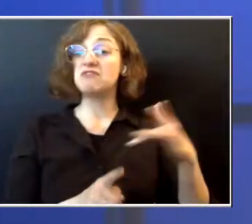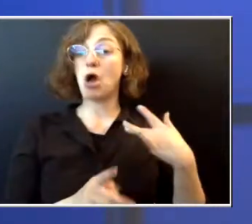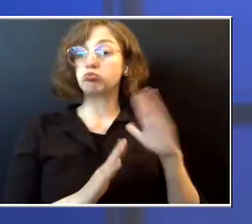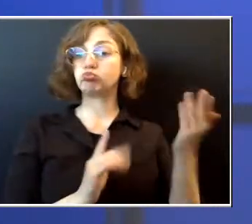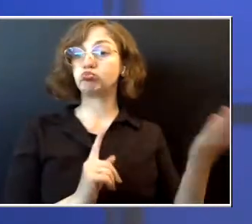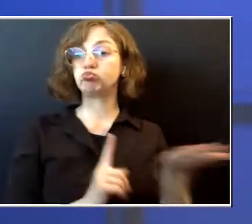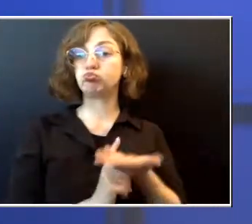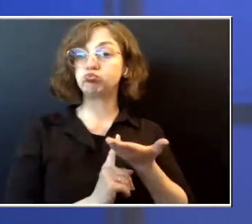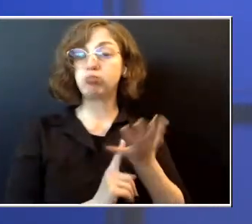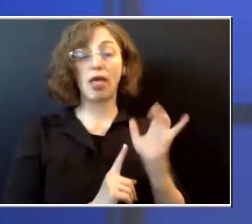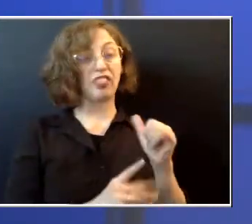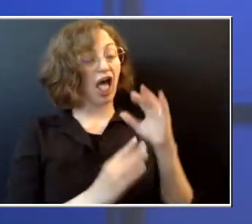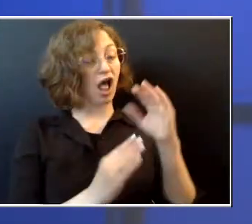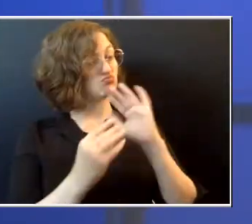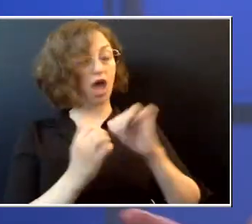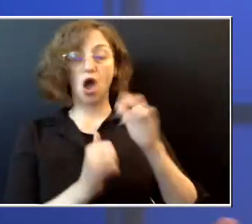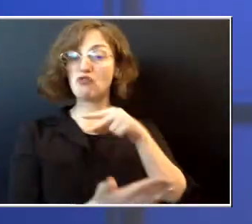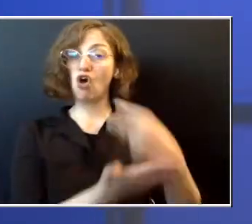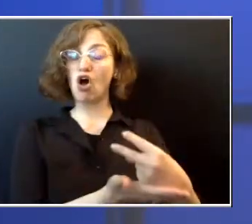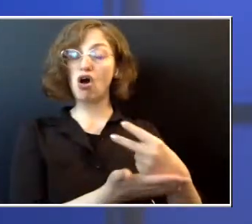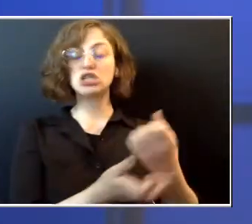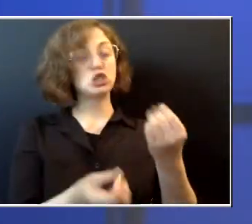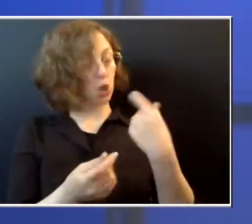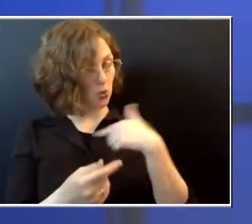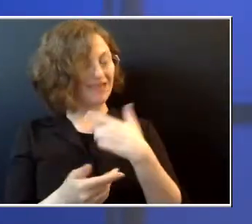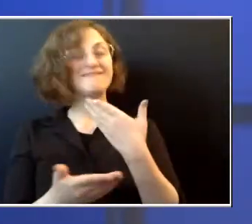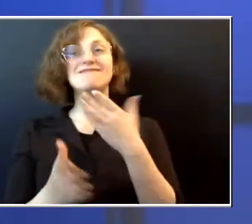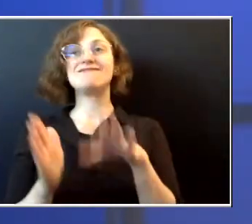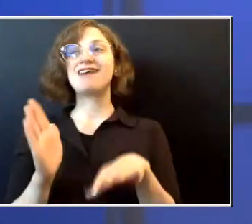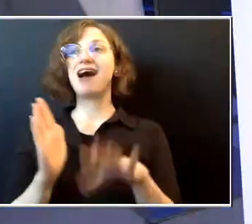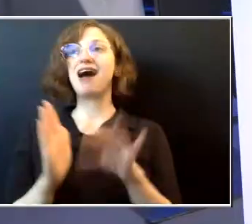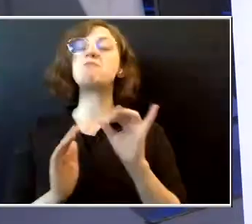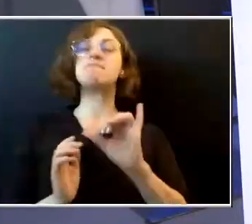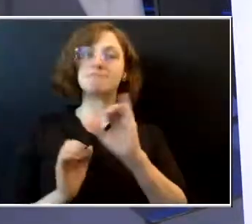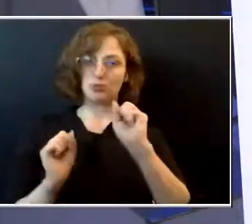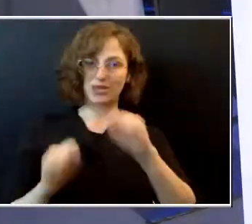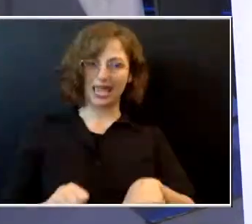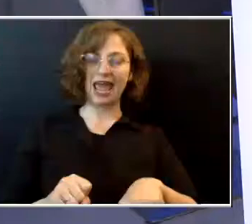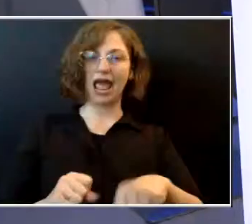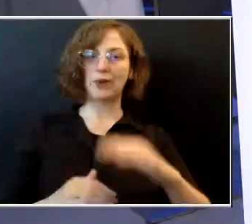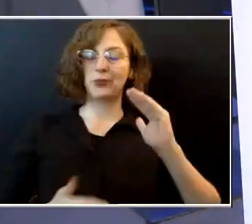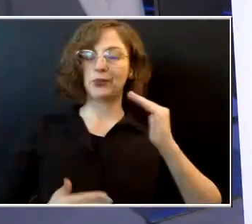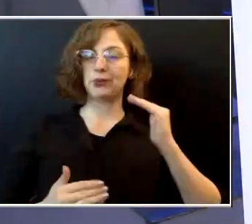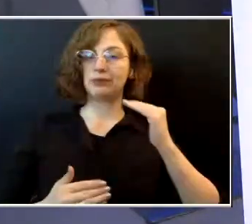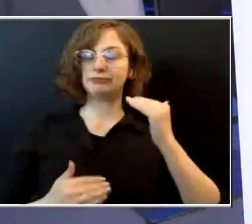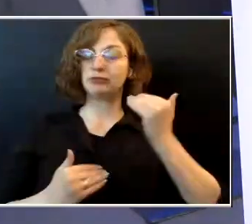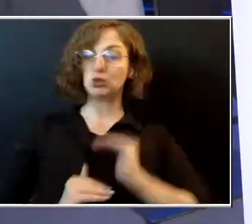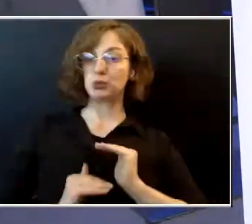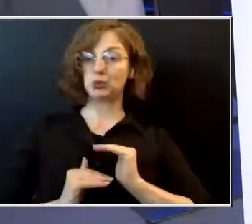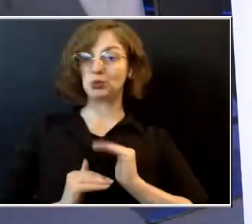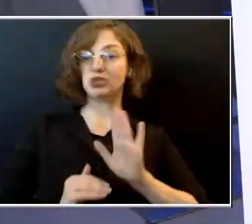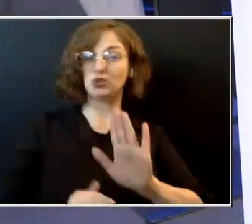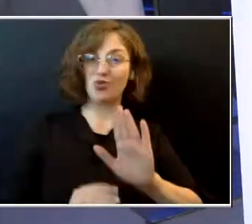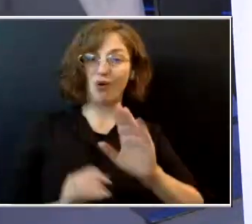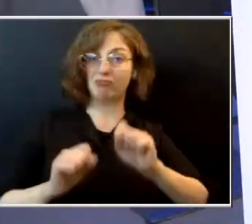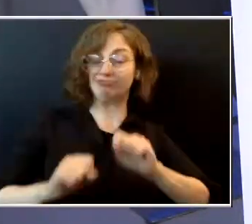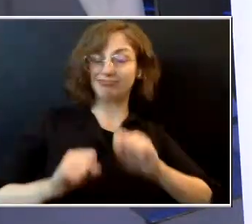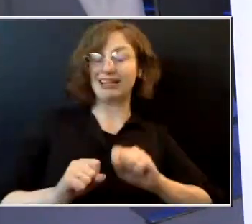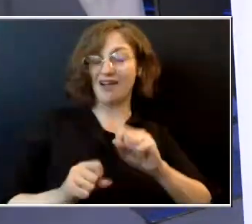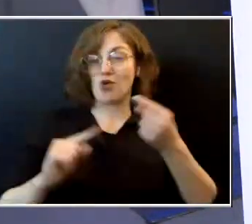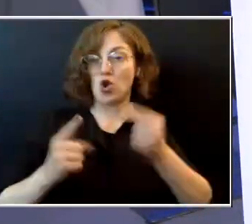There's definitely ways to fall that you don't get hurt or minimize your chances of getting hurt. And Tua played a whole year last year after he learned how to re-fall. Okay, so Dr.